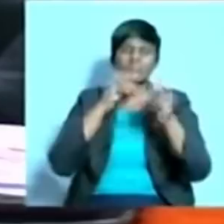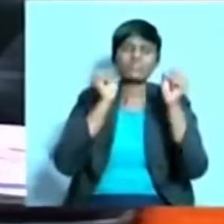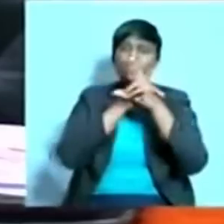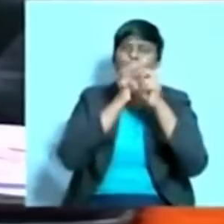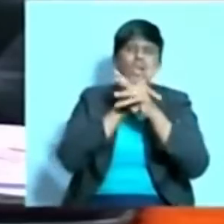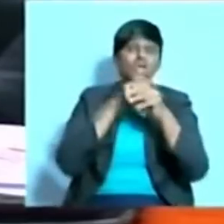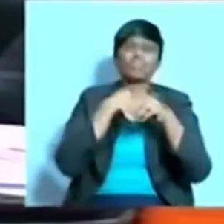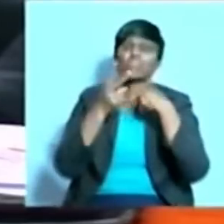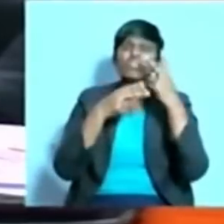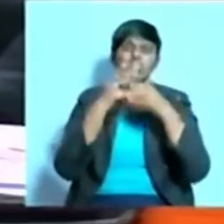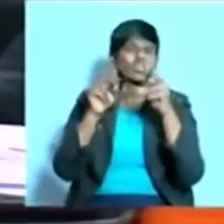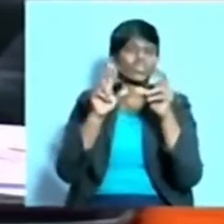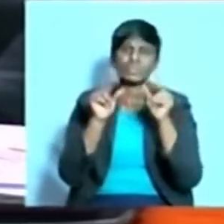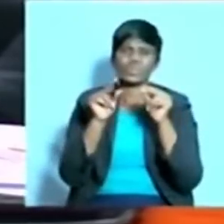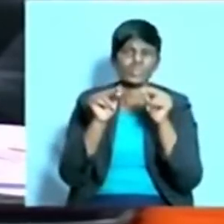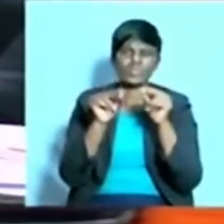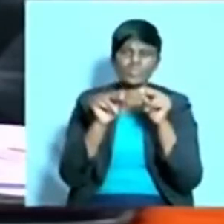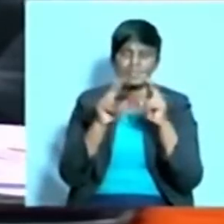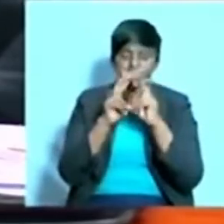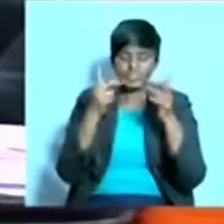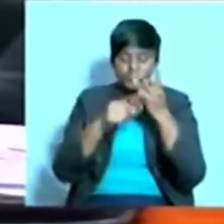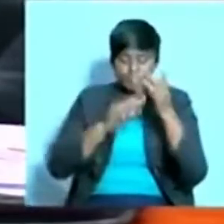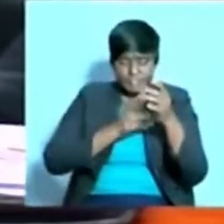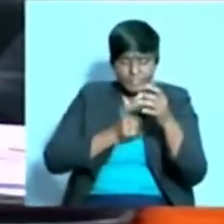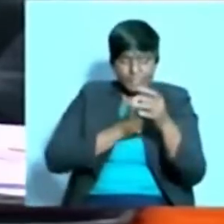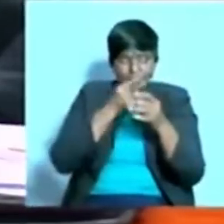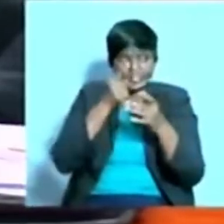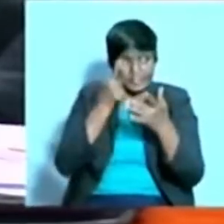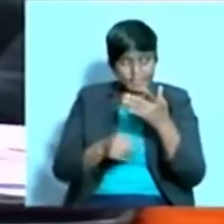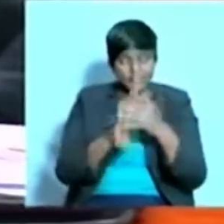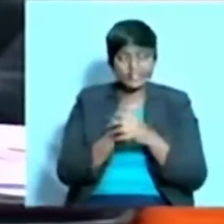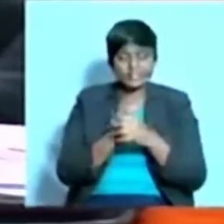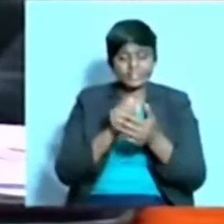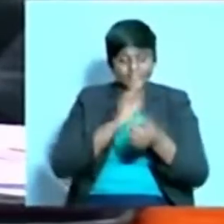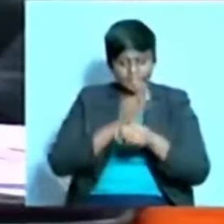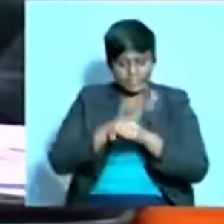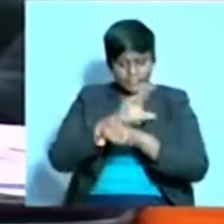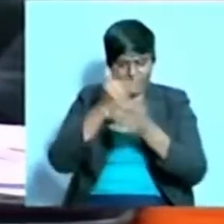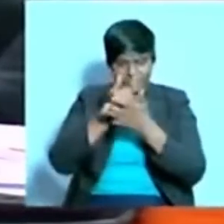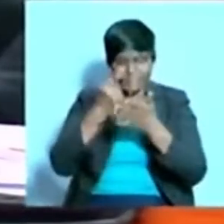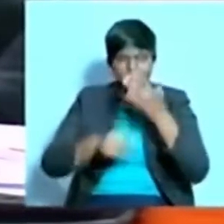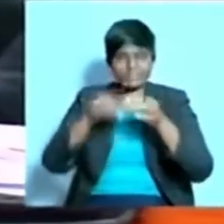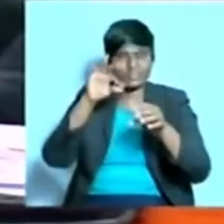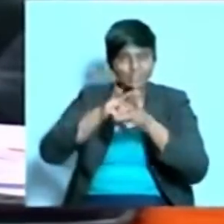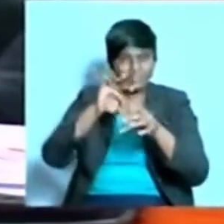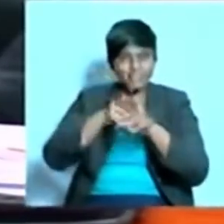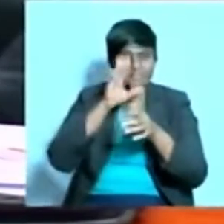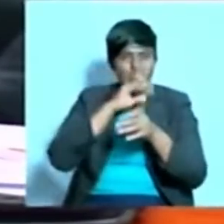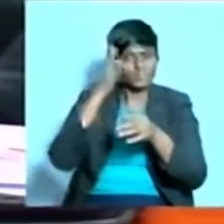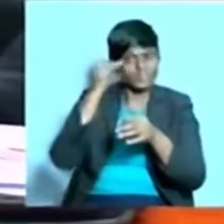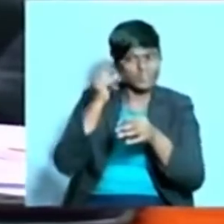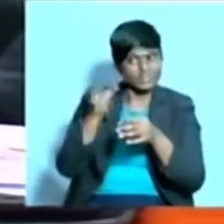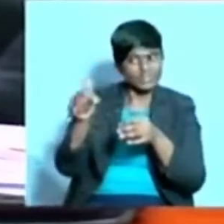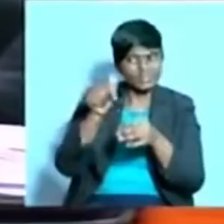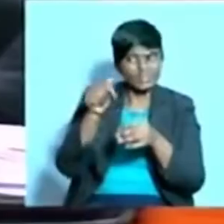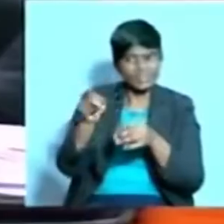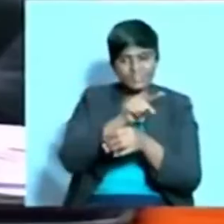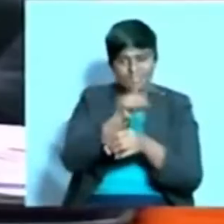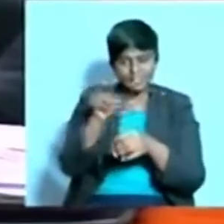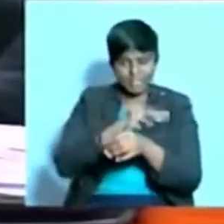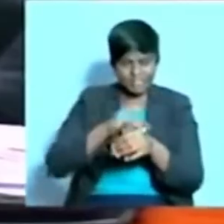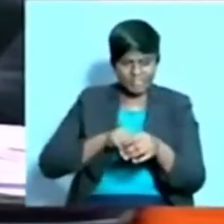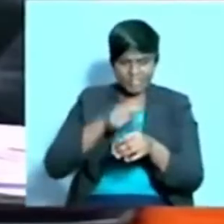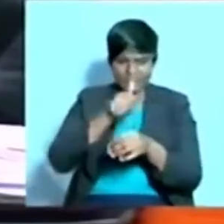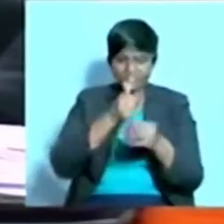that. So what I'm saying is that after the voting, why didn't the members come